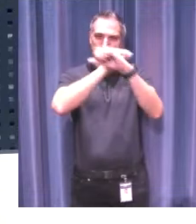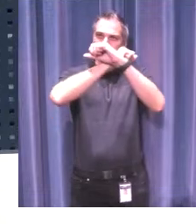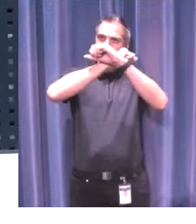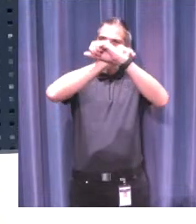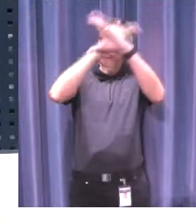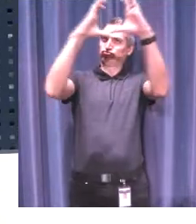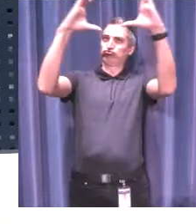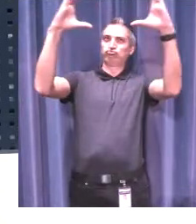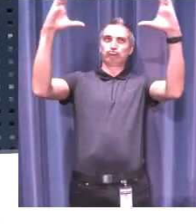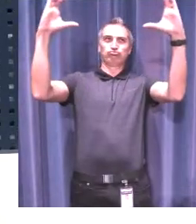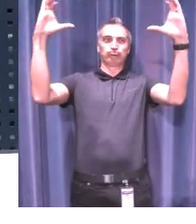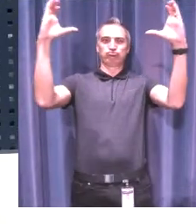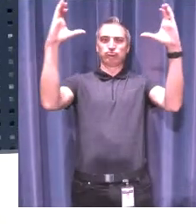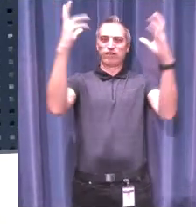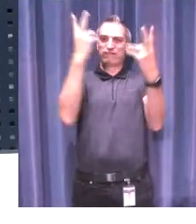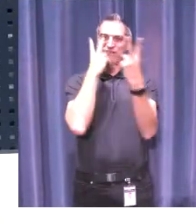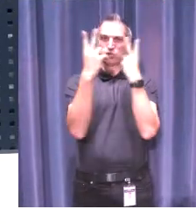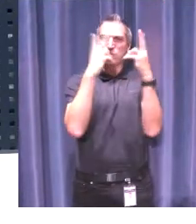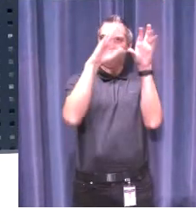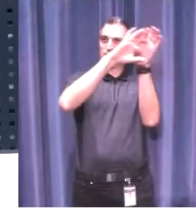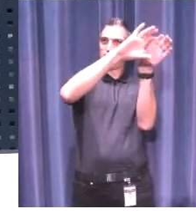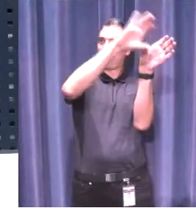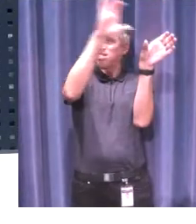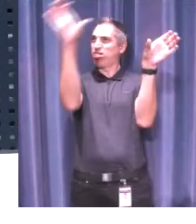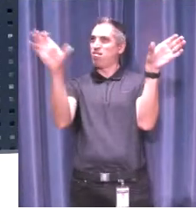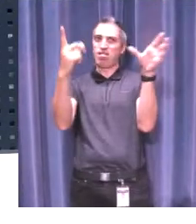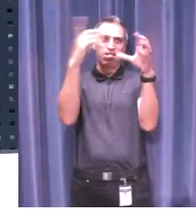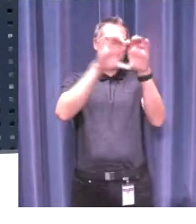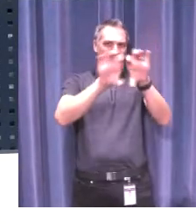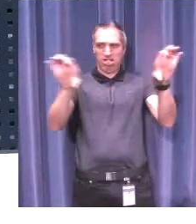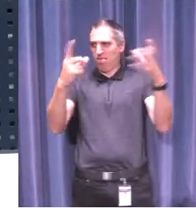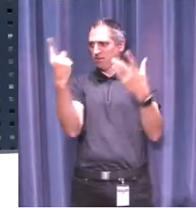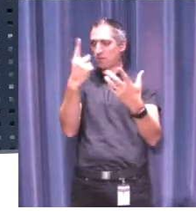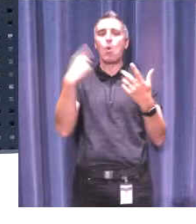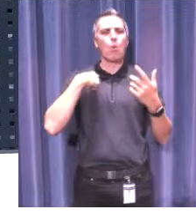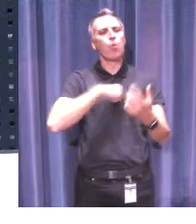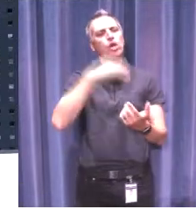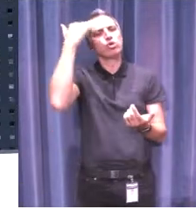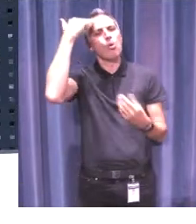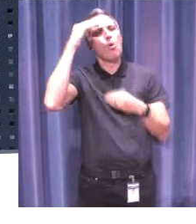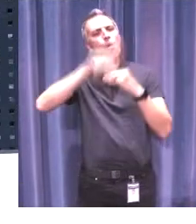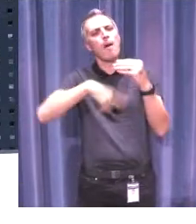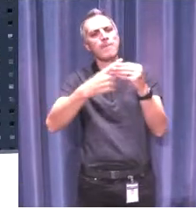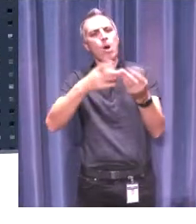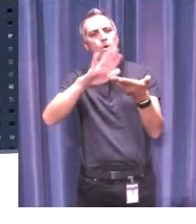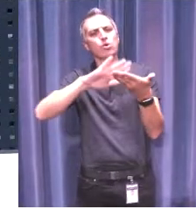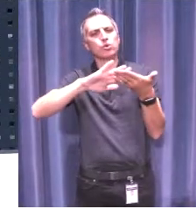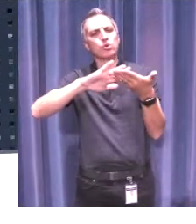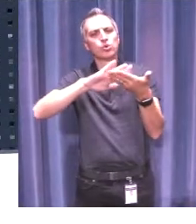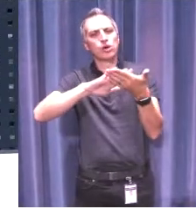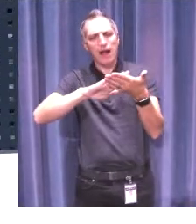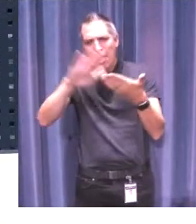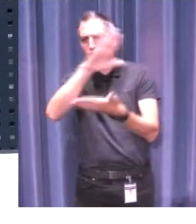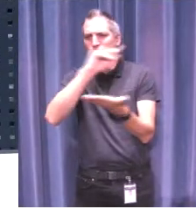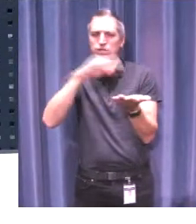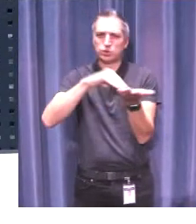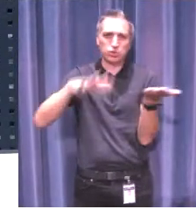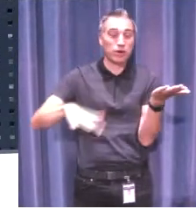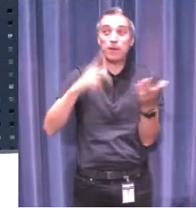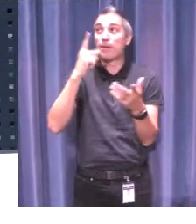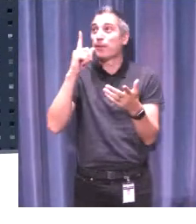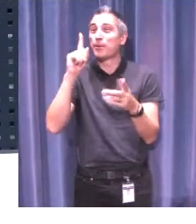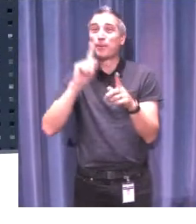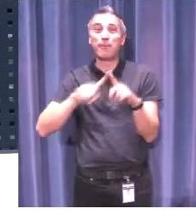because we know about colleges and students, but the average person out there has no clue. It's just a